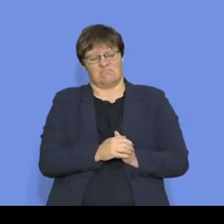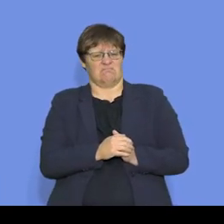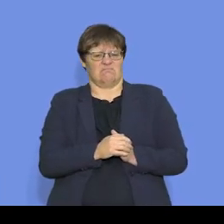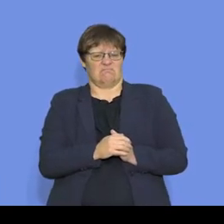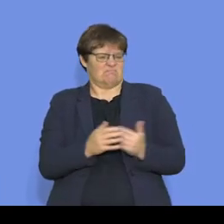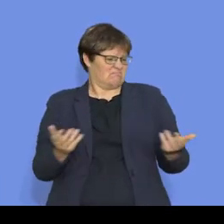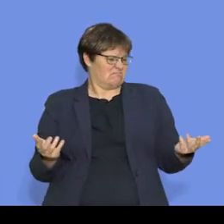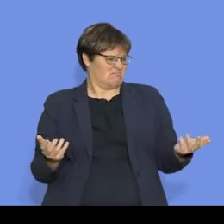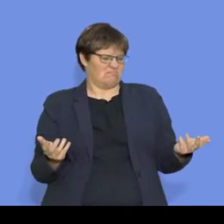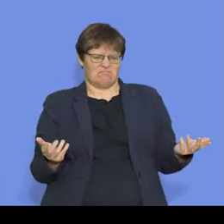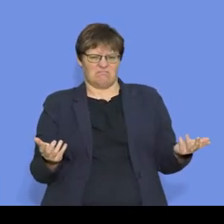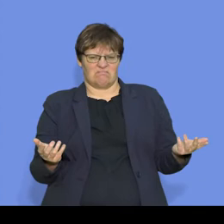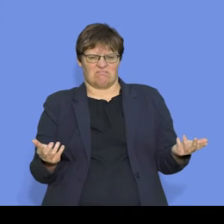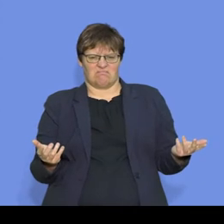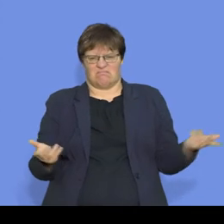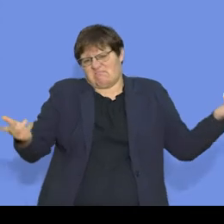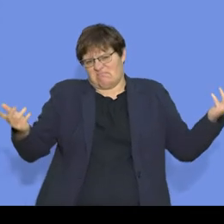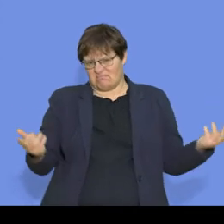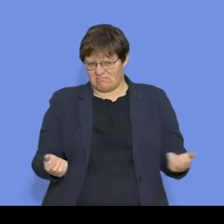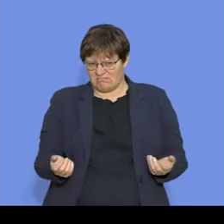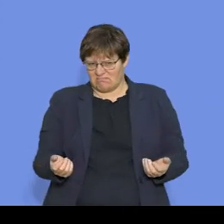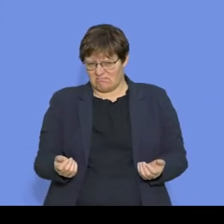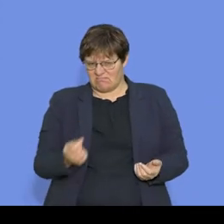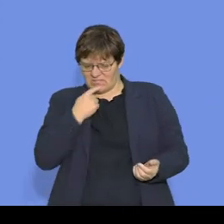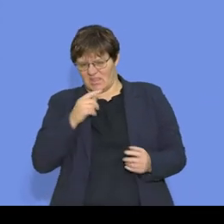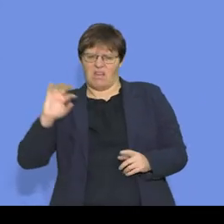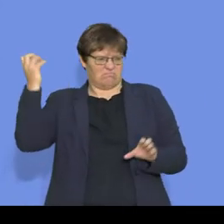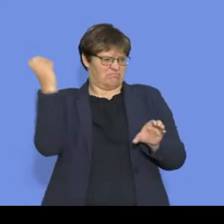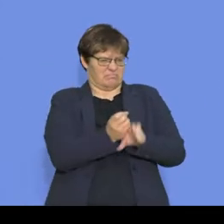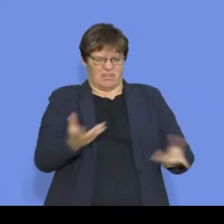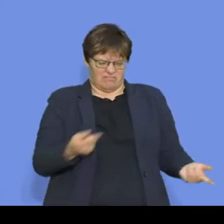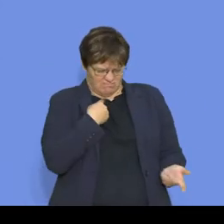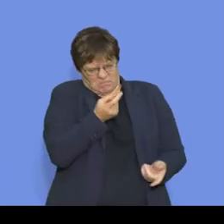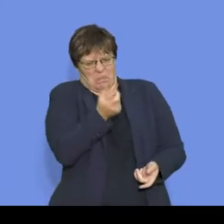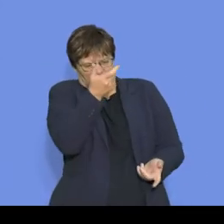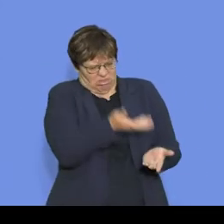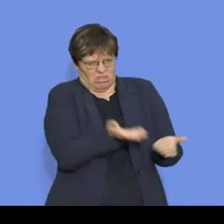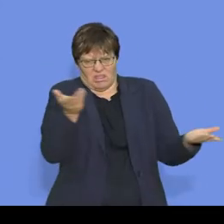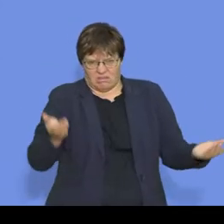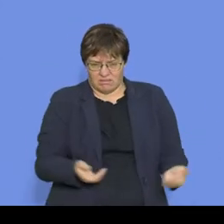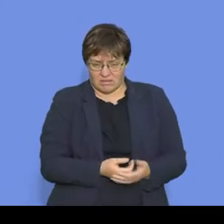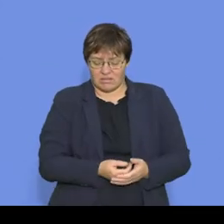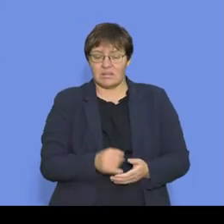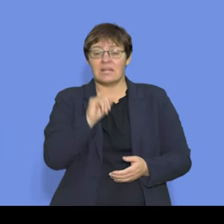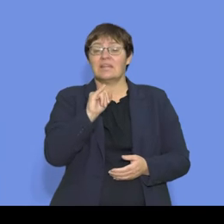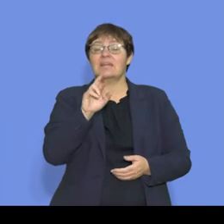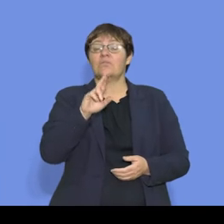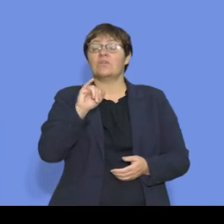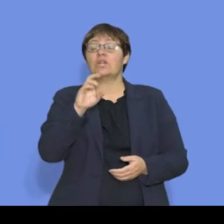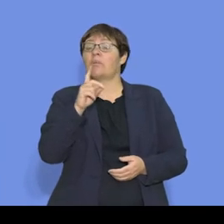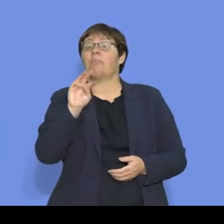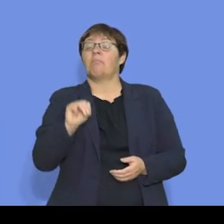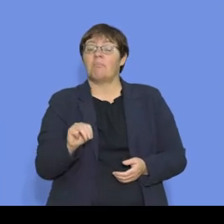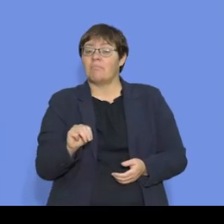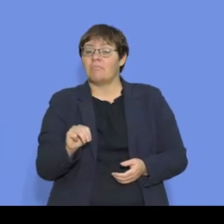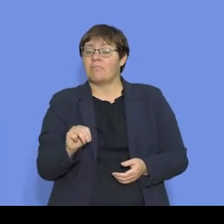you might think, well, how does that say there was an asteroid? Iridium is an element